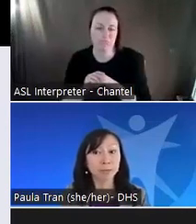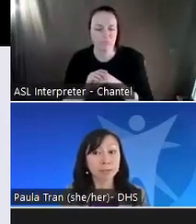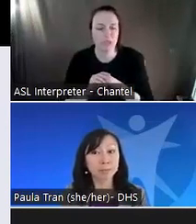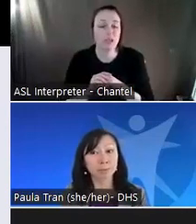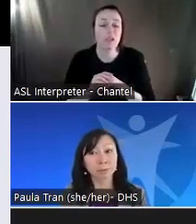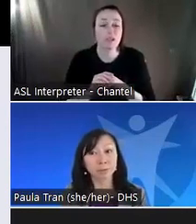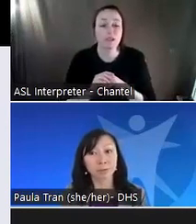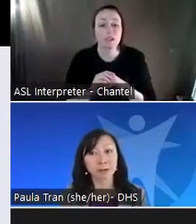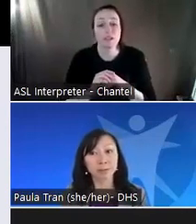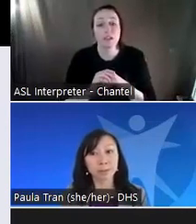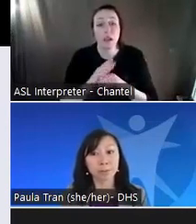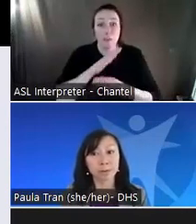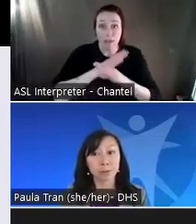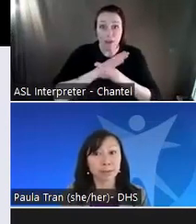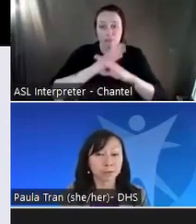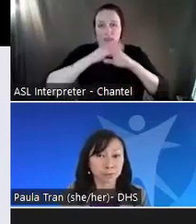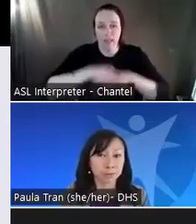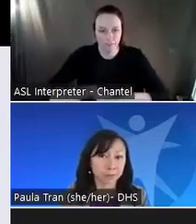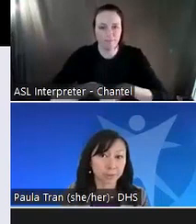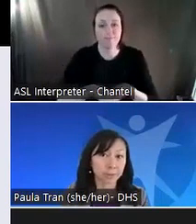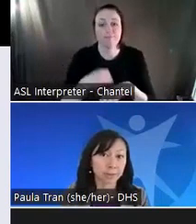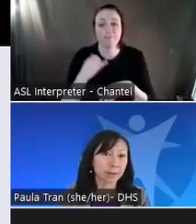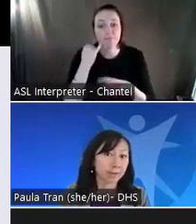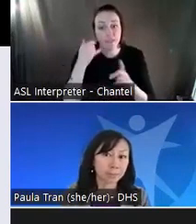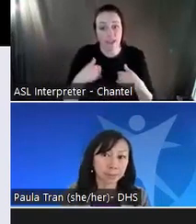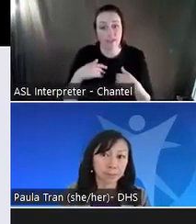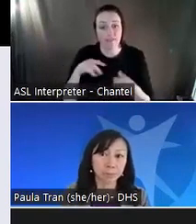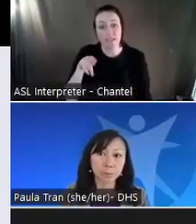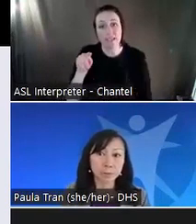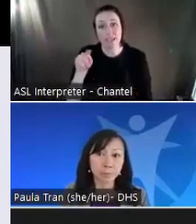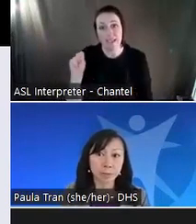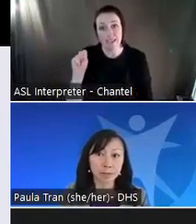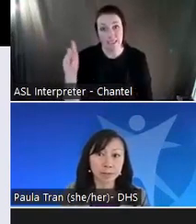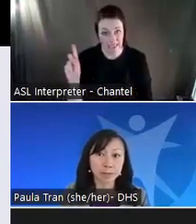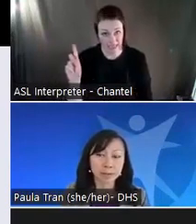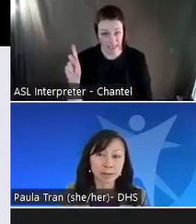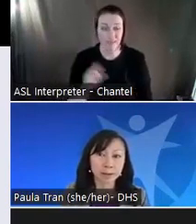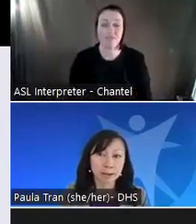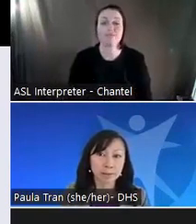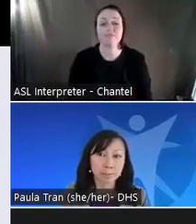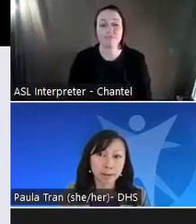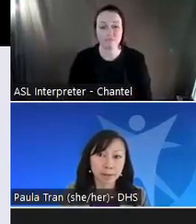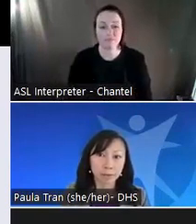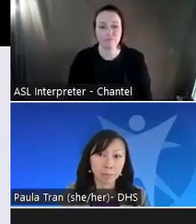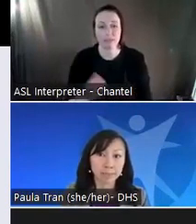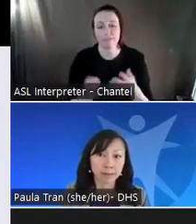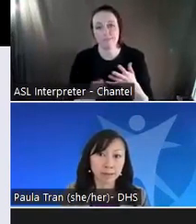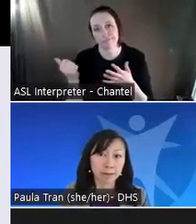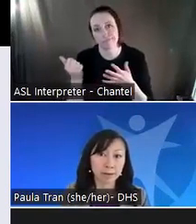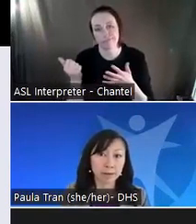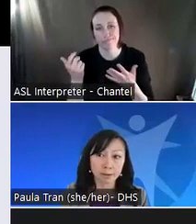removes barriers for first responders with post-traumatic stress disorder. This budget removes those barriers